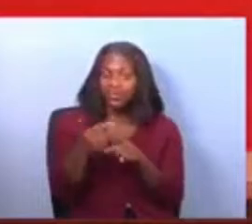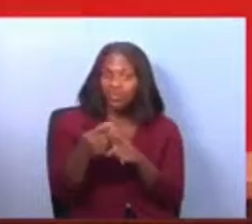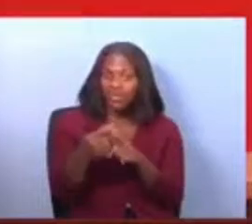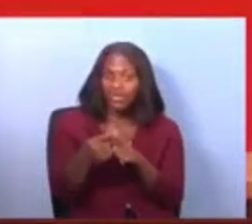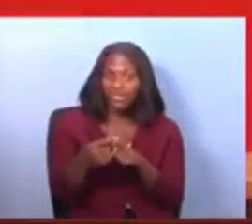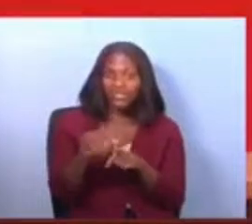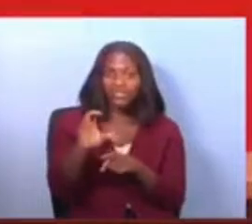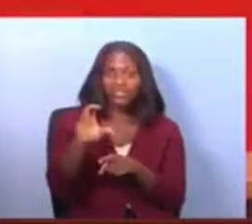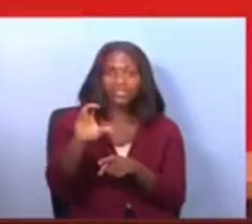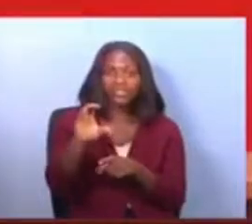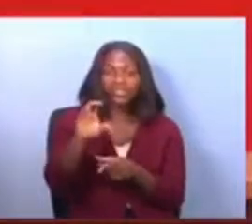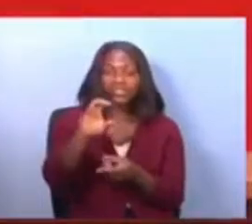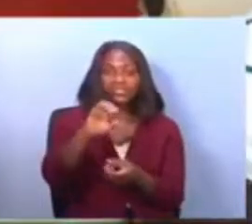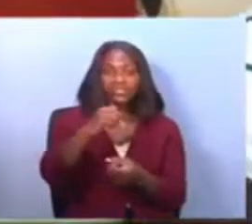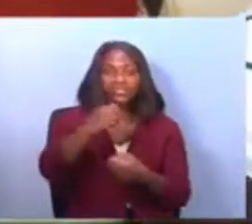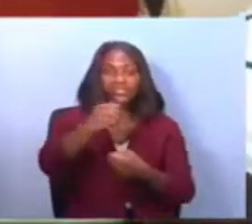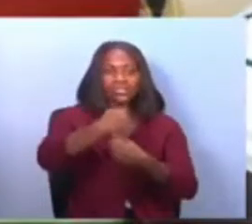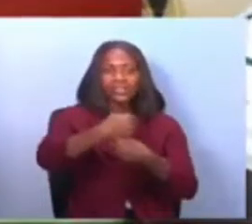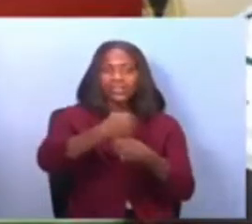recomposed on page 14.